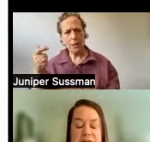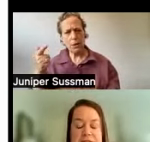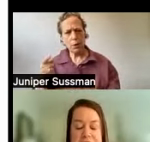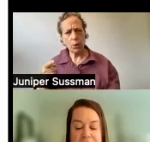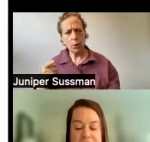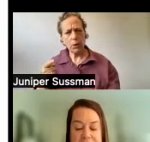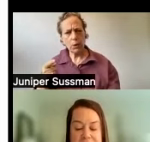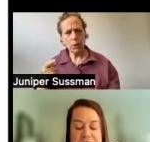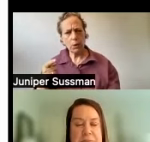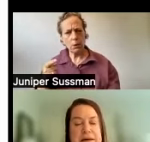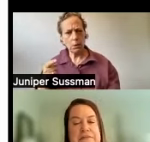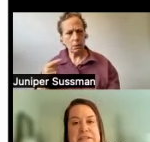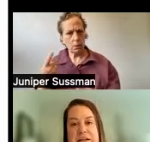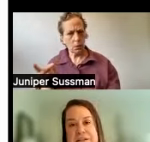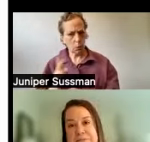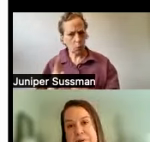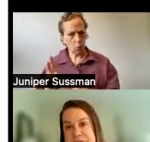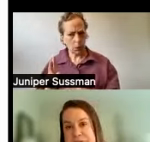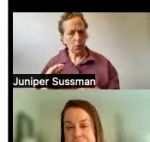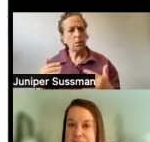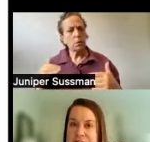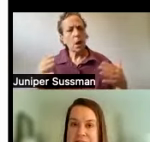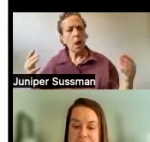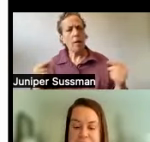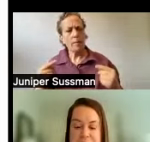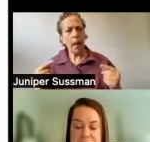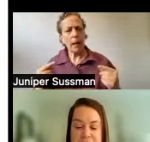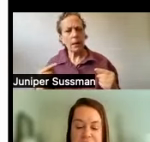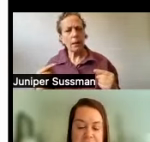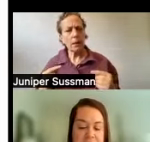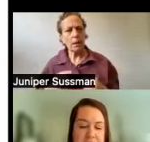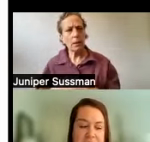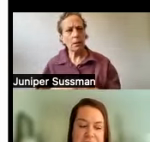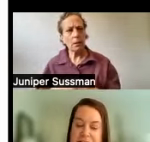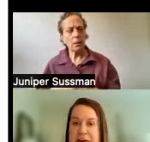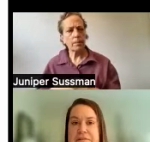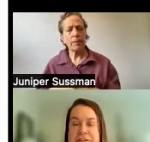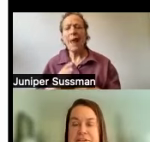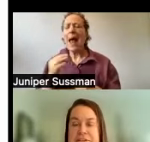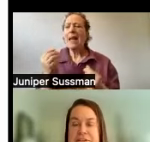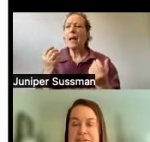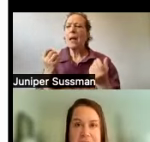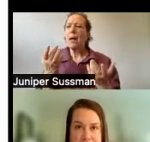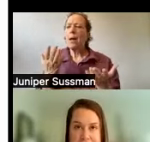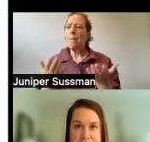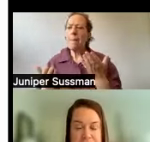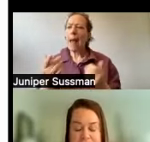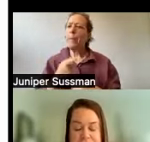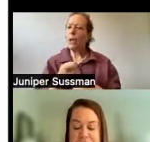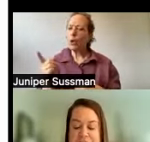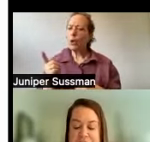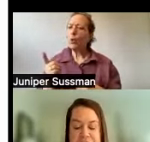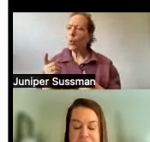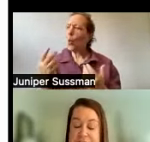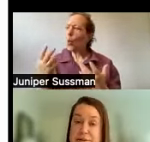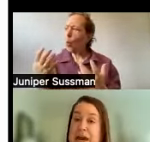feeling because of that. And you may have intended to participate in today's webinar and now find yourself unable to